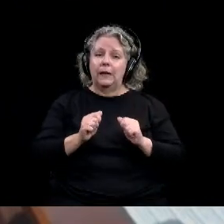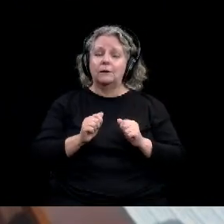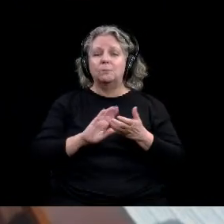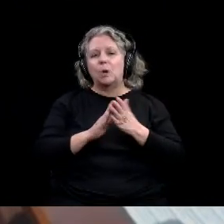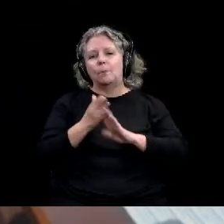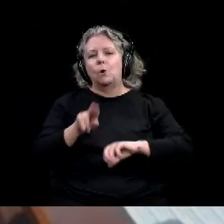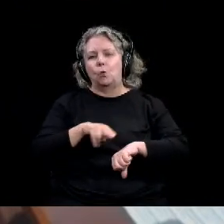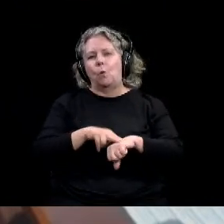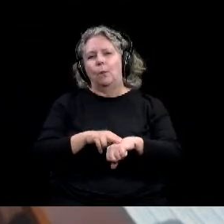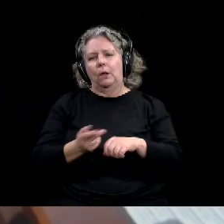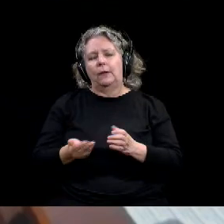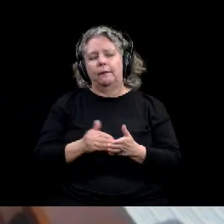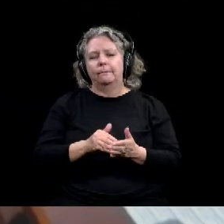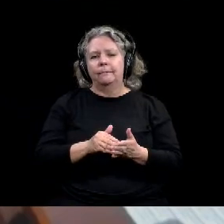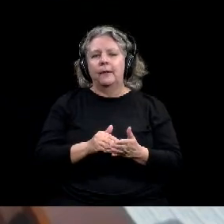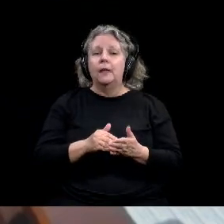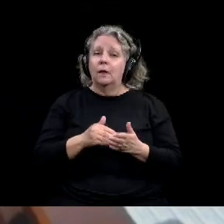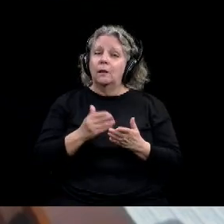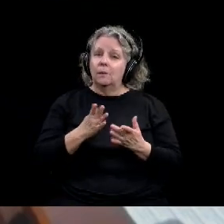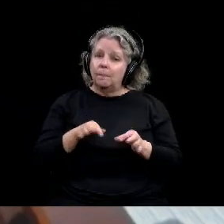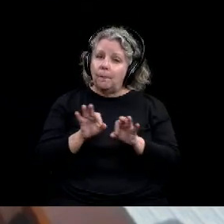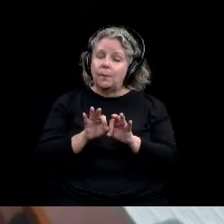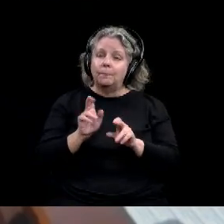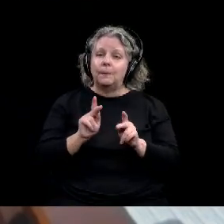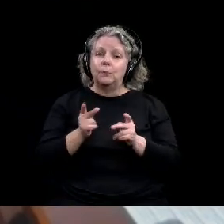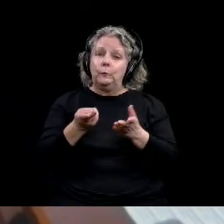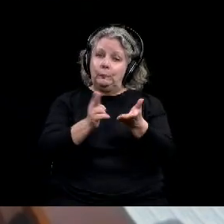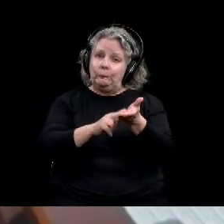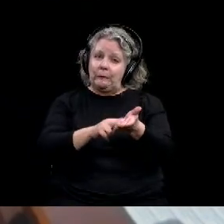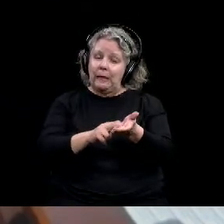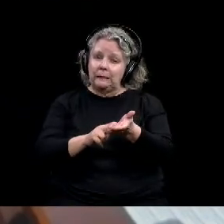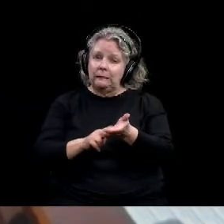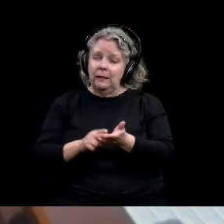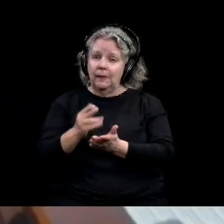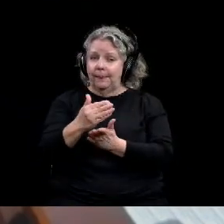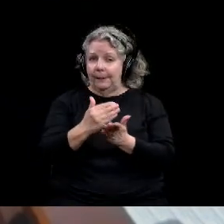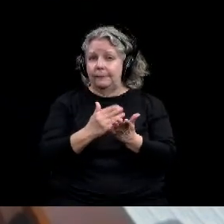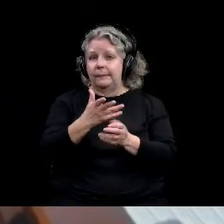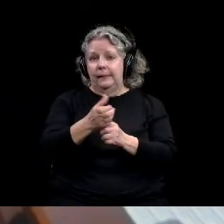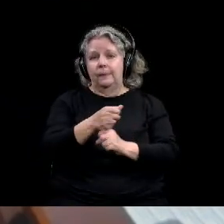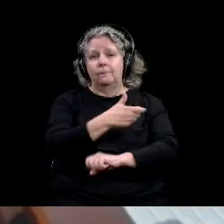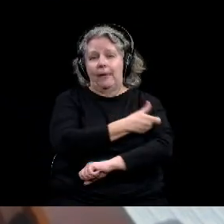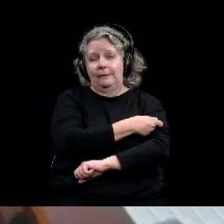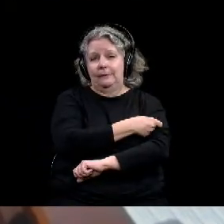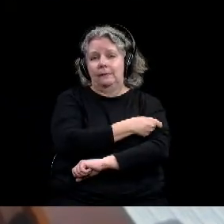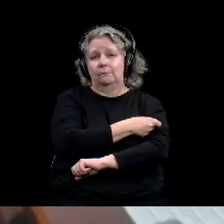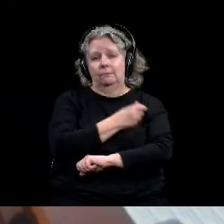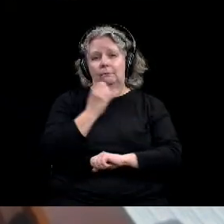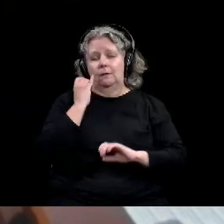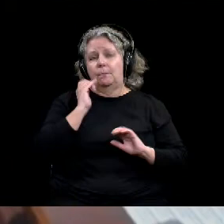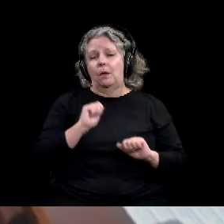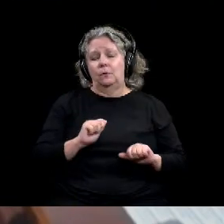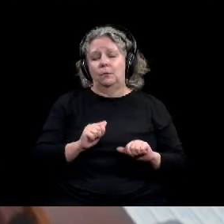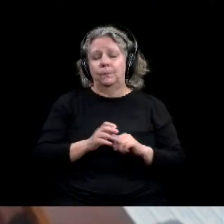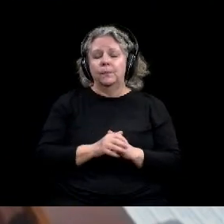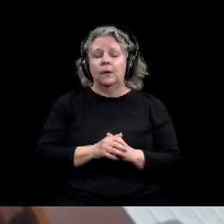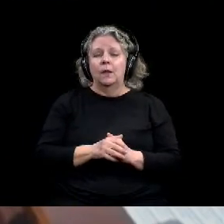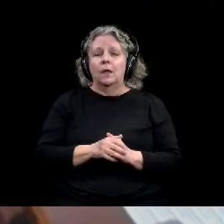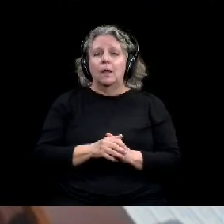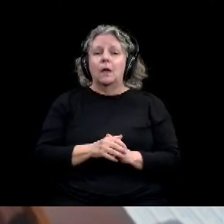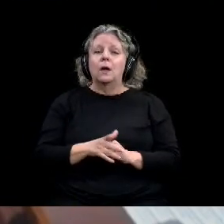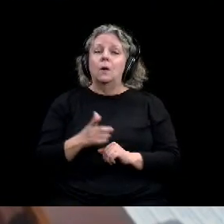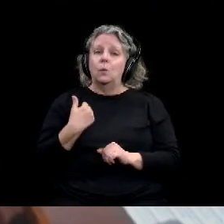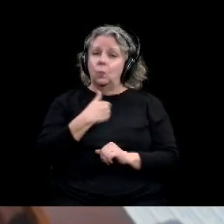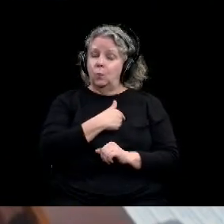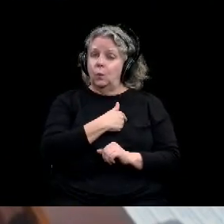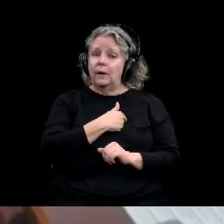at all possible. As has been mentioned before, we are a hub. We have received vaccines. I think, as every hub across the state